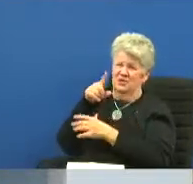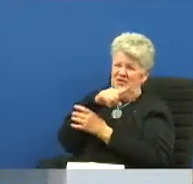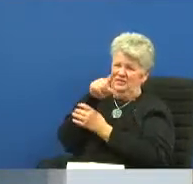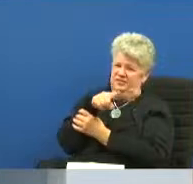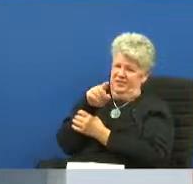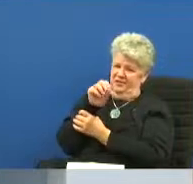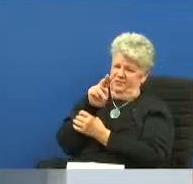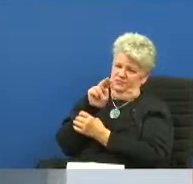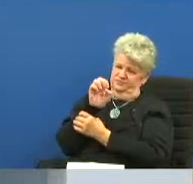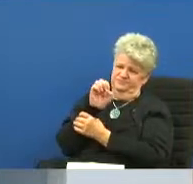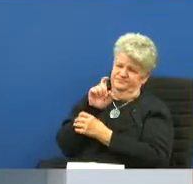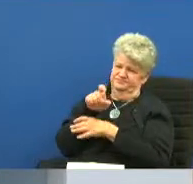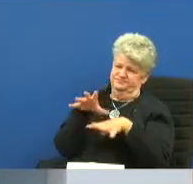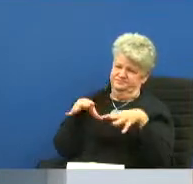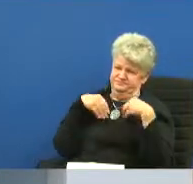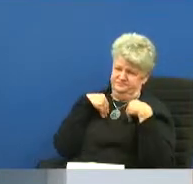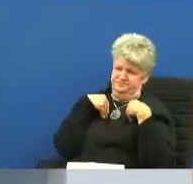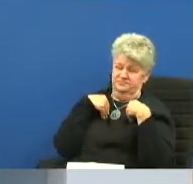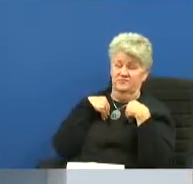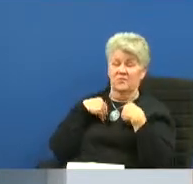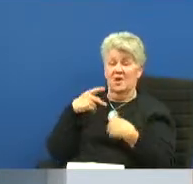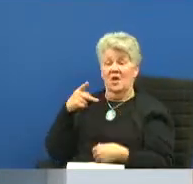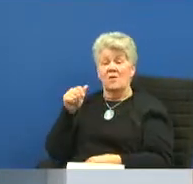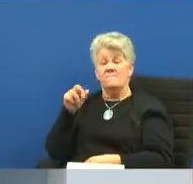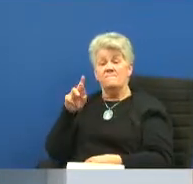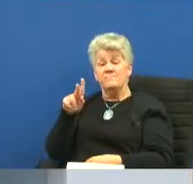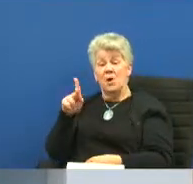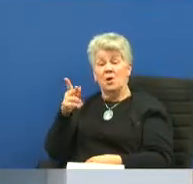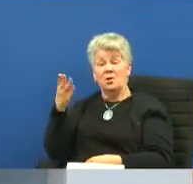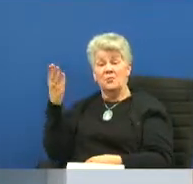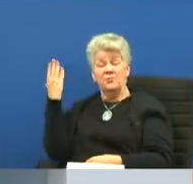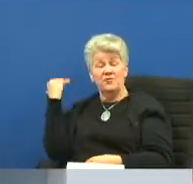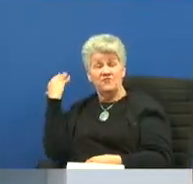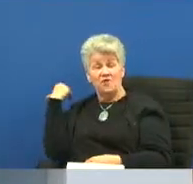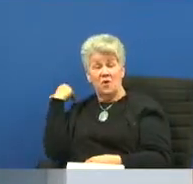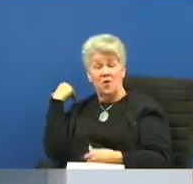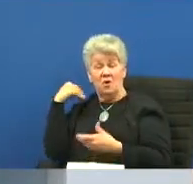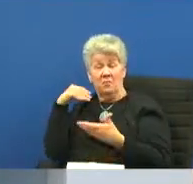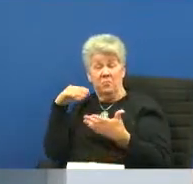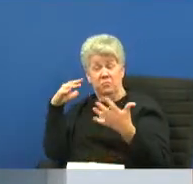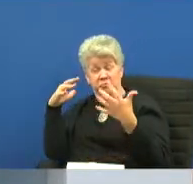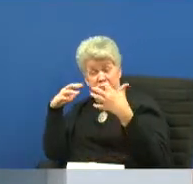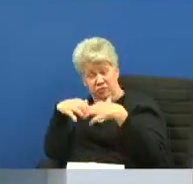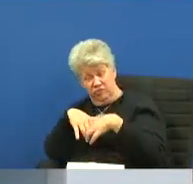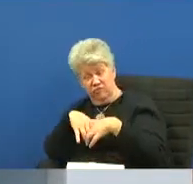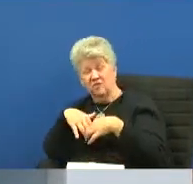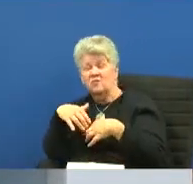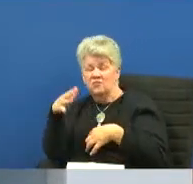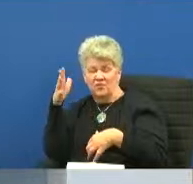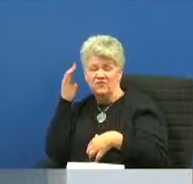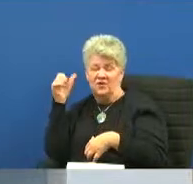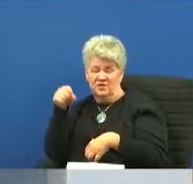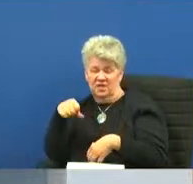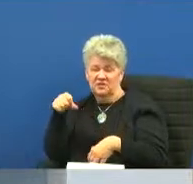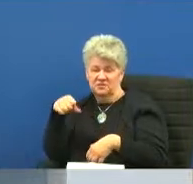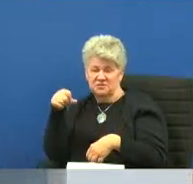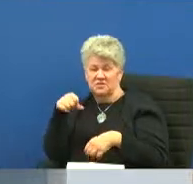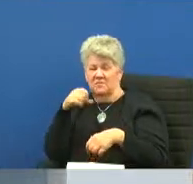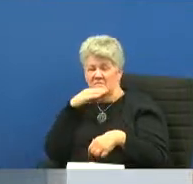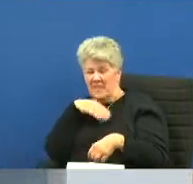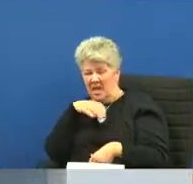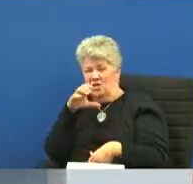The previous mobile home park that was on this property that became blighted and did have problems in the past regarding